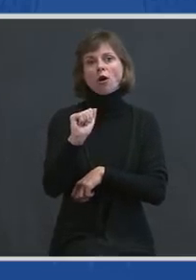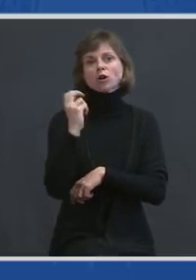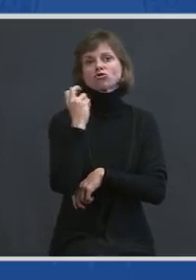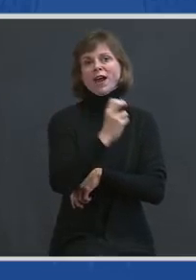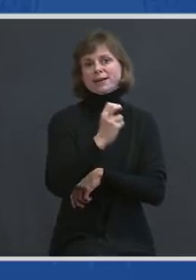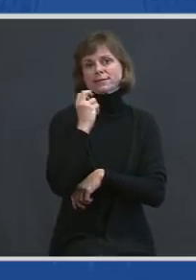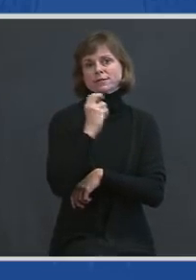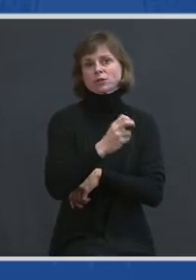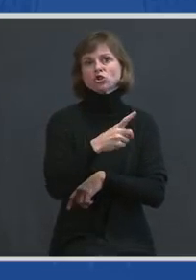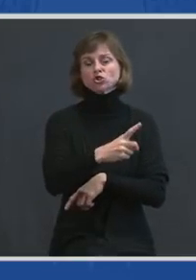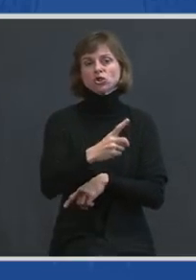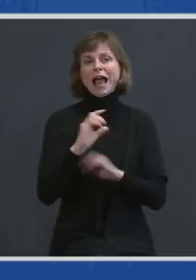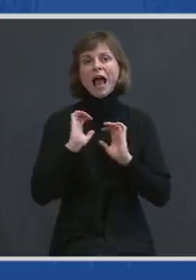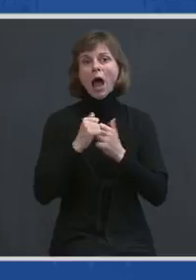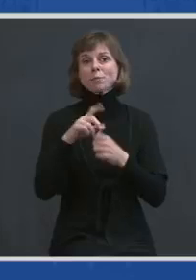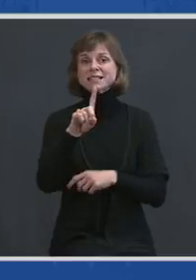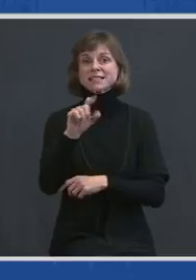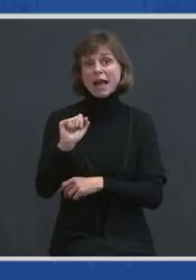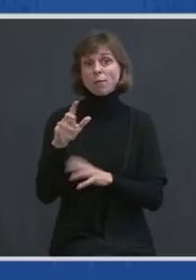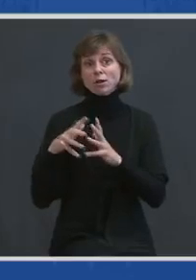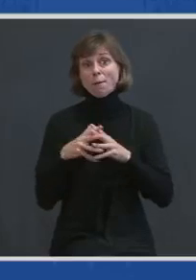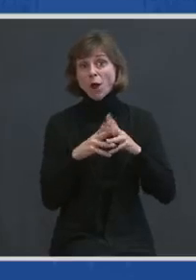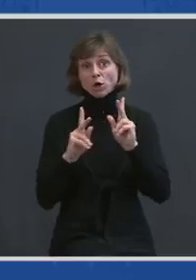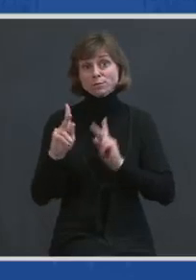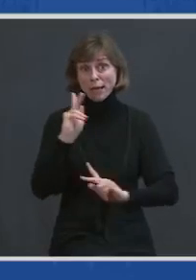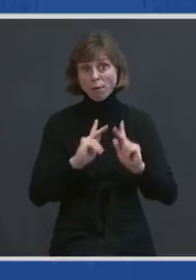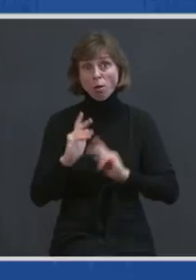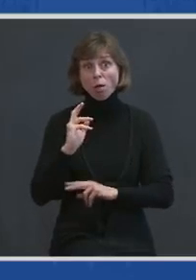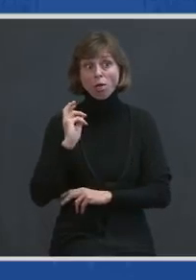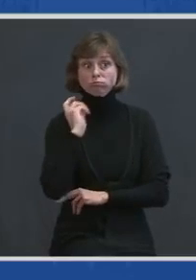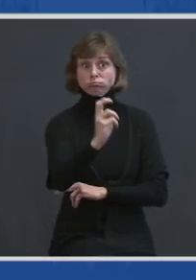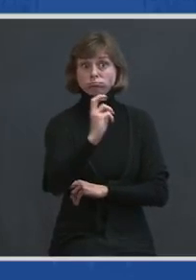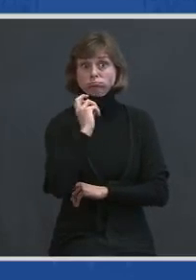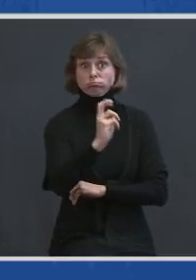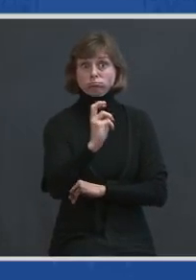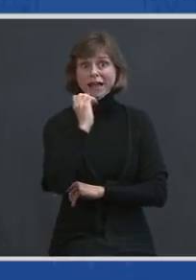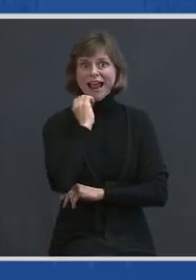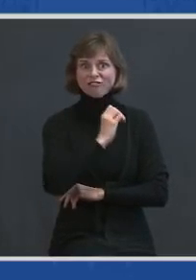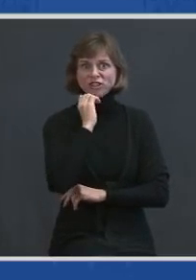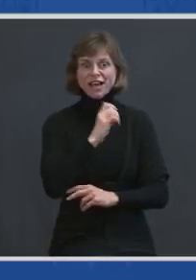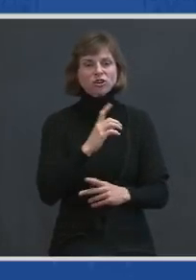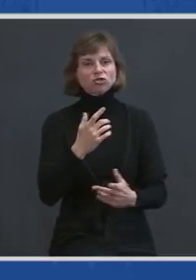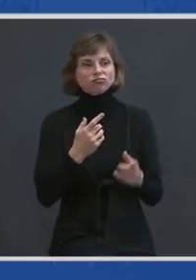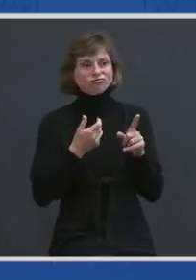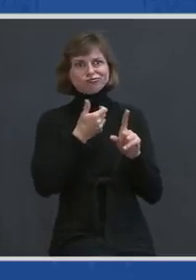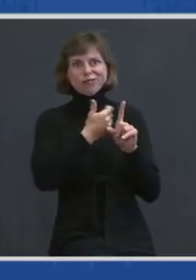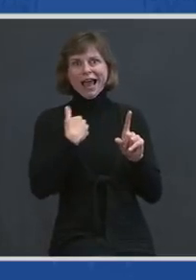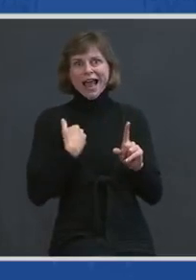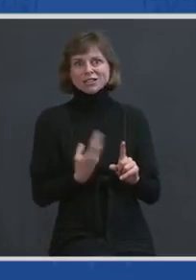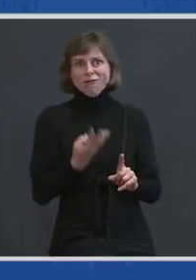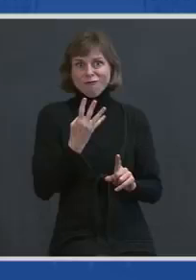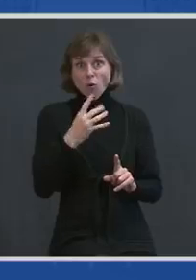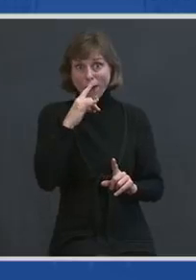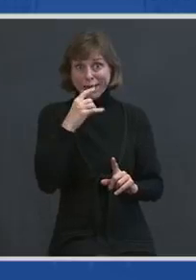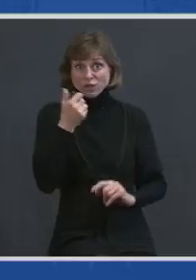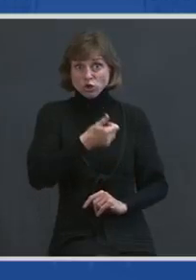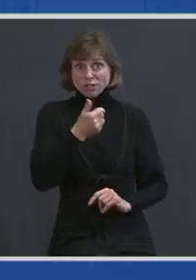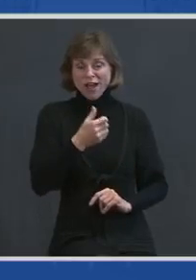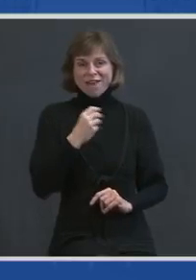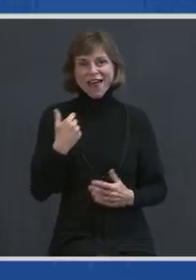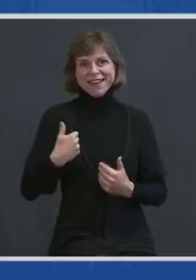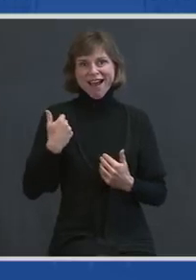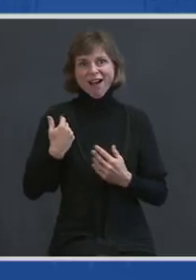transports disabled Americans every day. She has four wonderful children, and her youngest is in the process of applying to